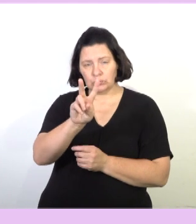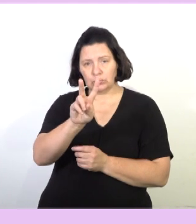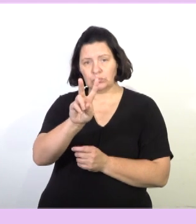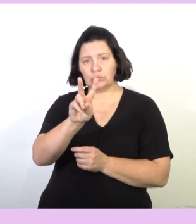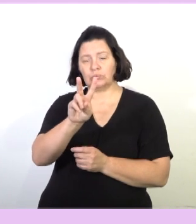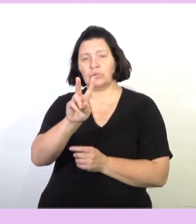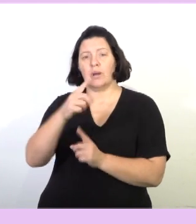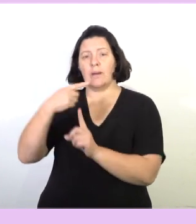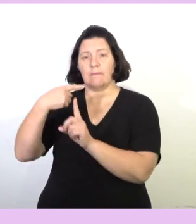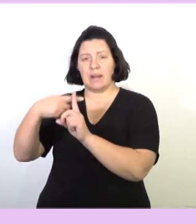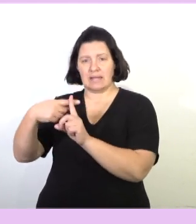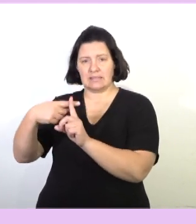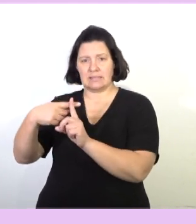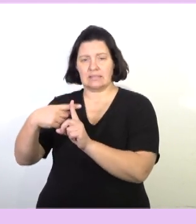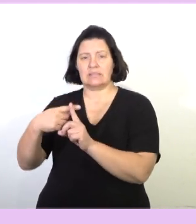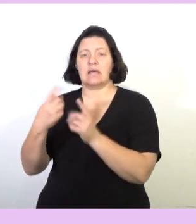plus